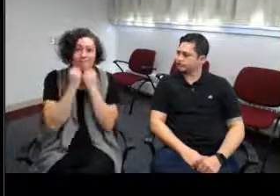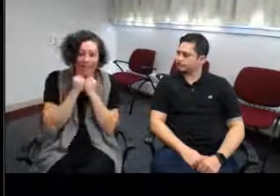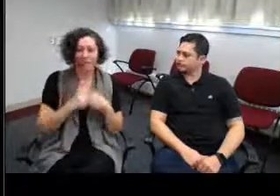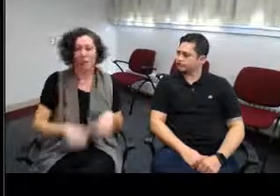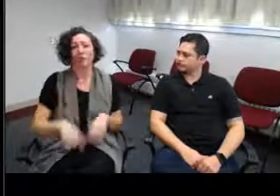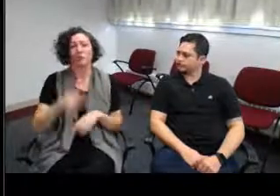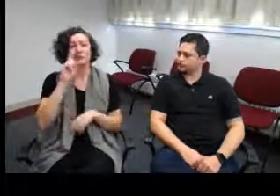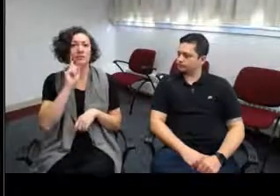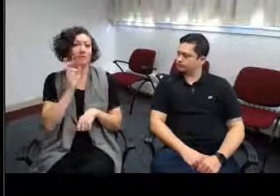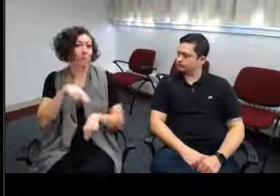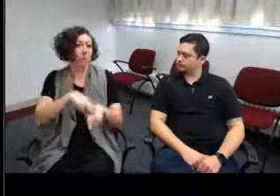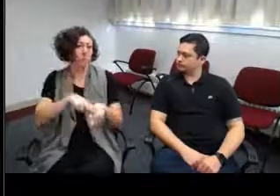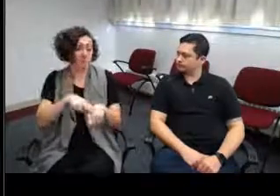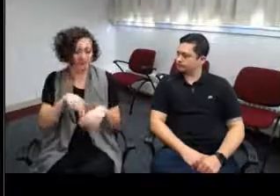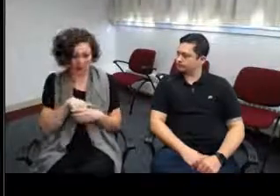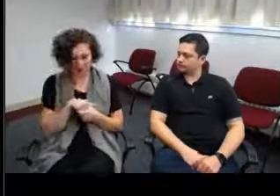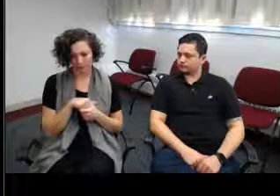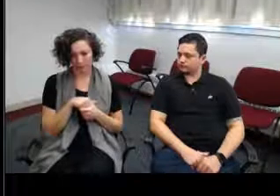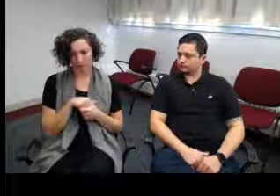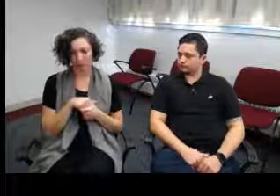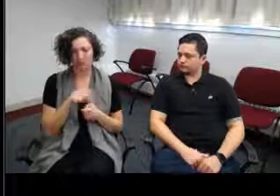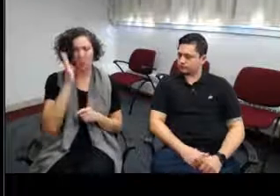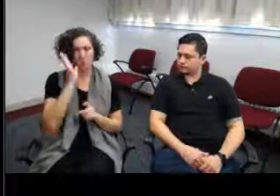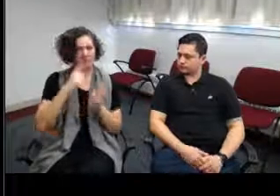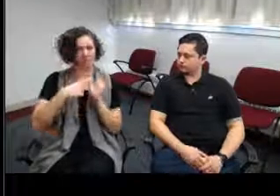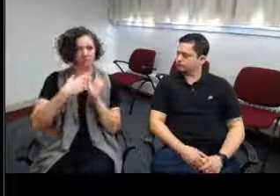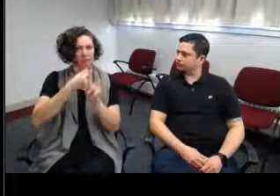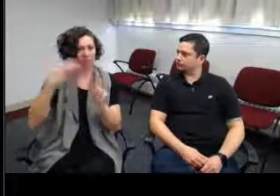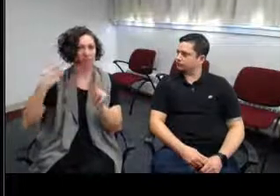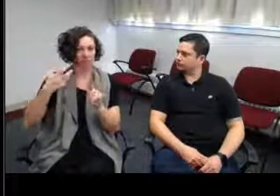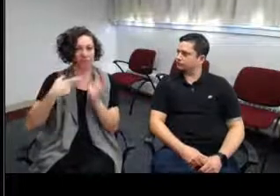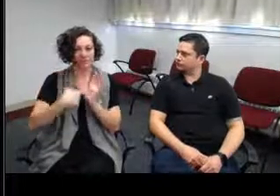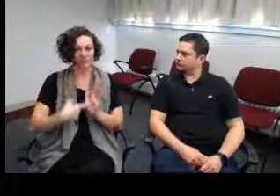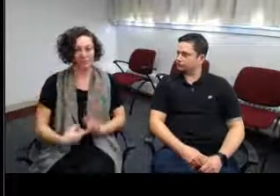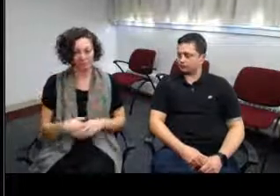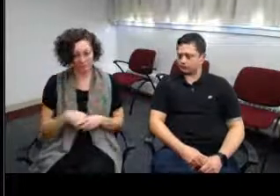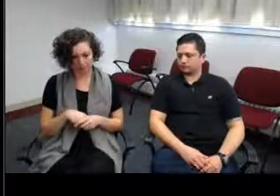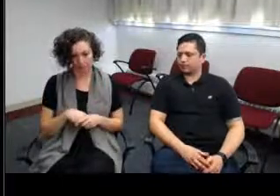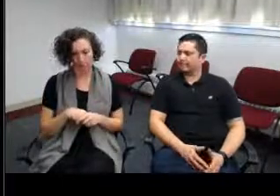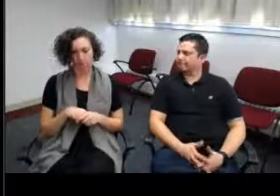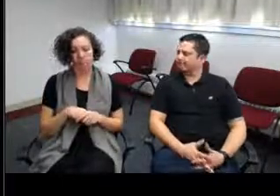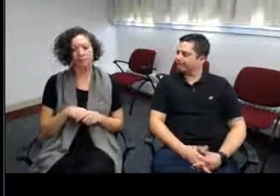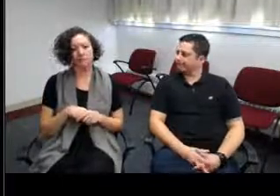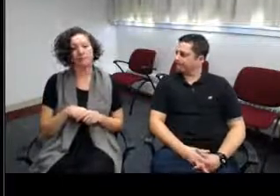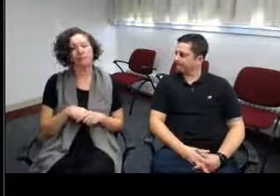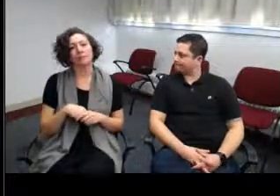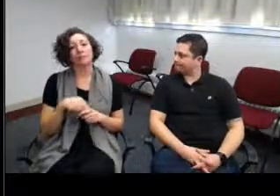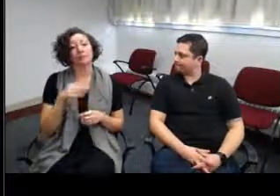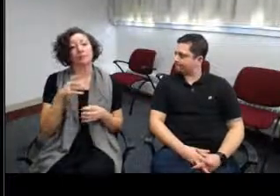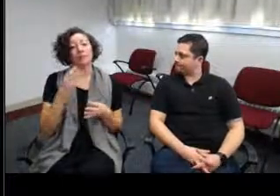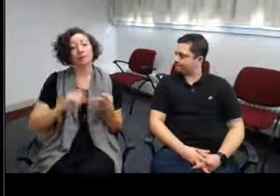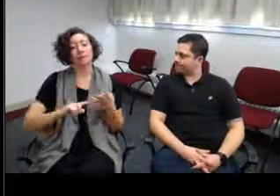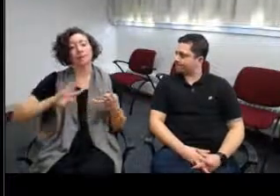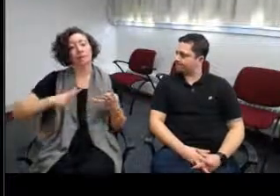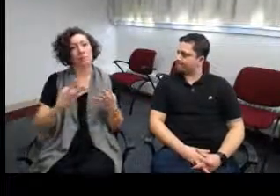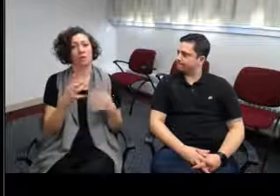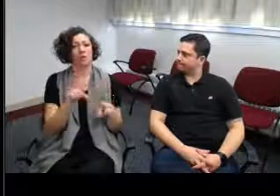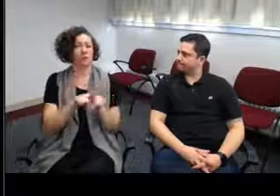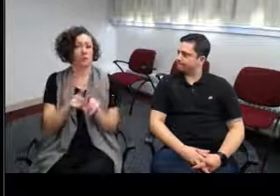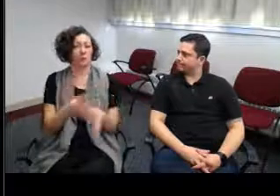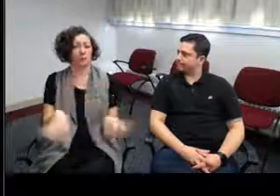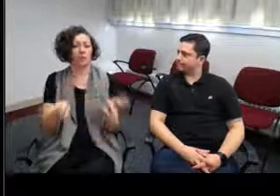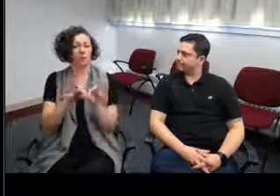Also, making your own materials that include deaf norms, deaf culture, deaf values. We'll give some examples later as